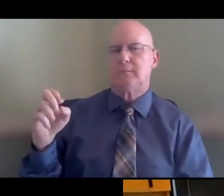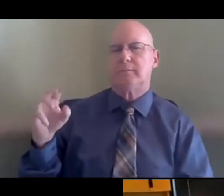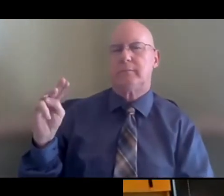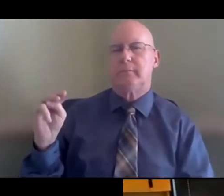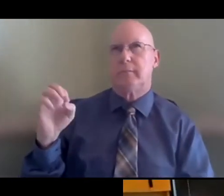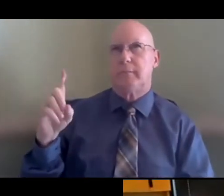in.